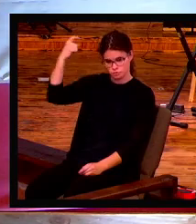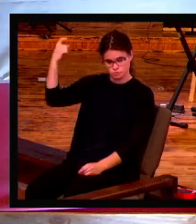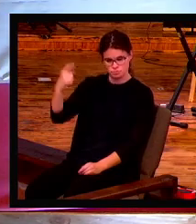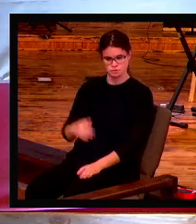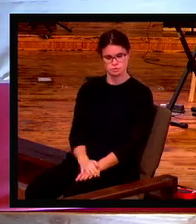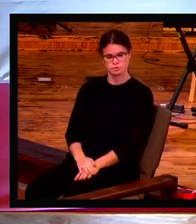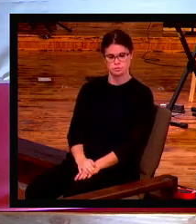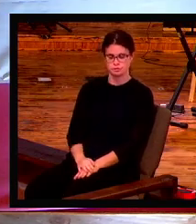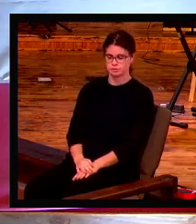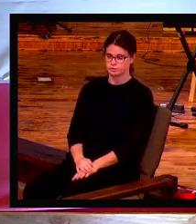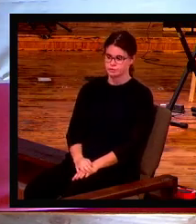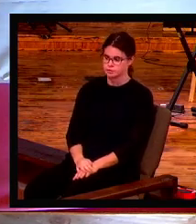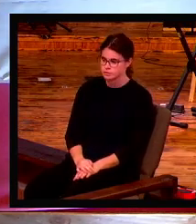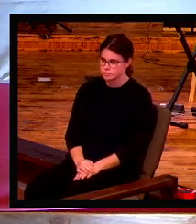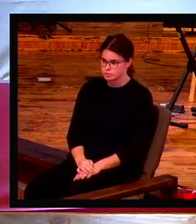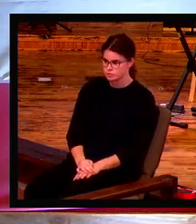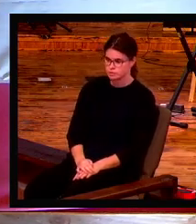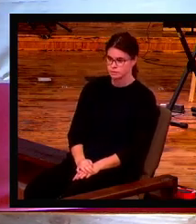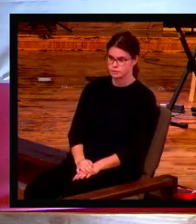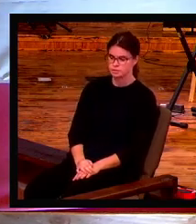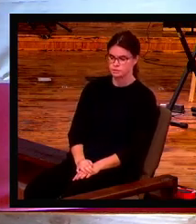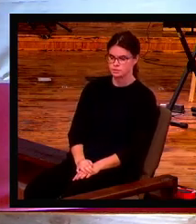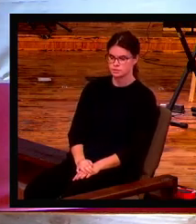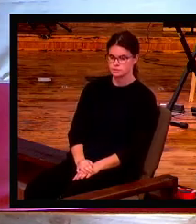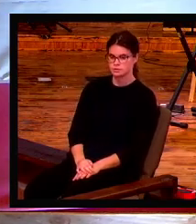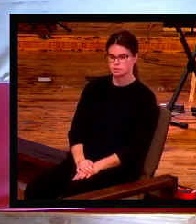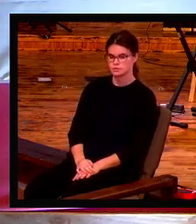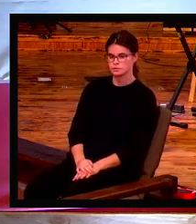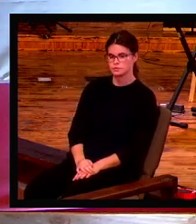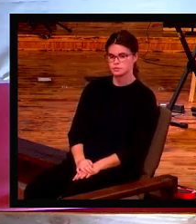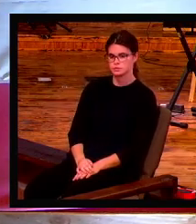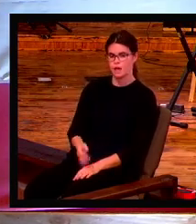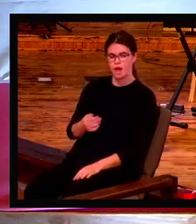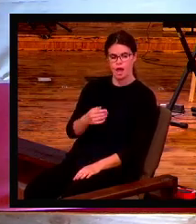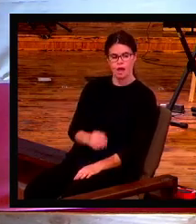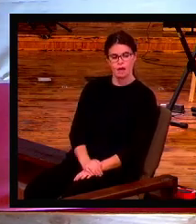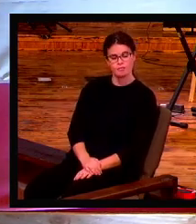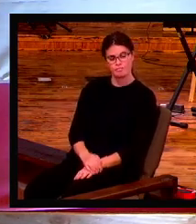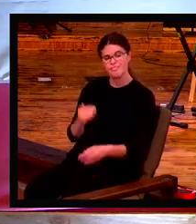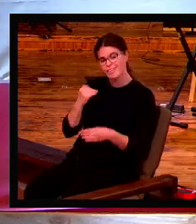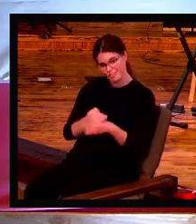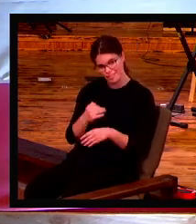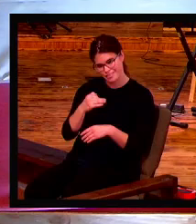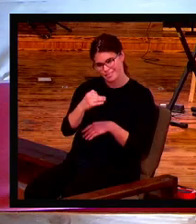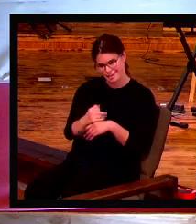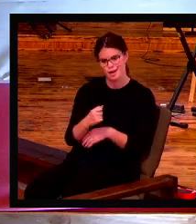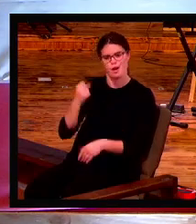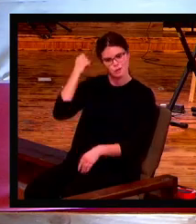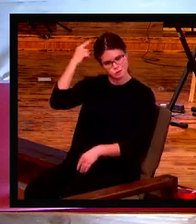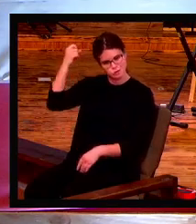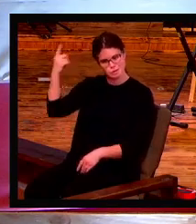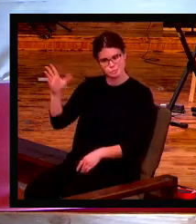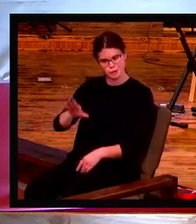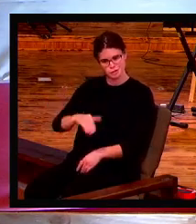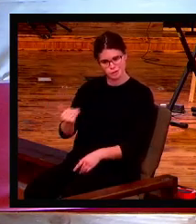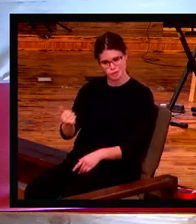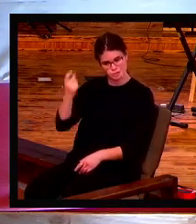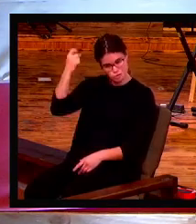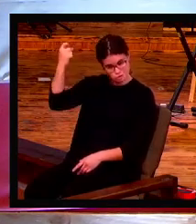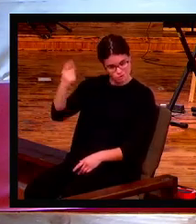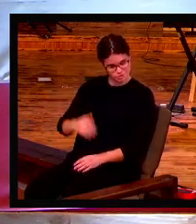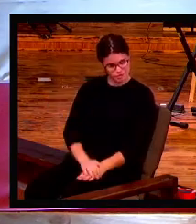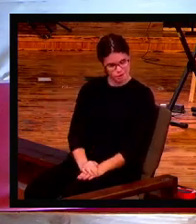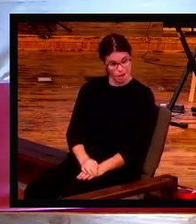And then, to add insult to injury, verse 9, he dreamed another dream. Guess who's excited to share that one too?